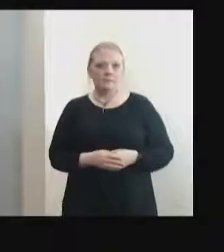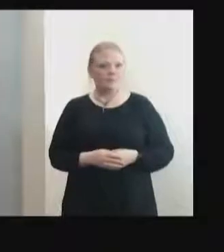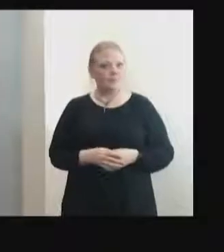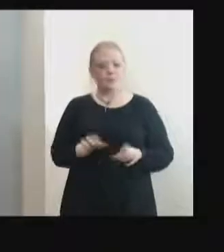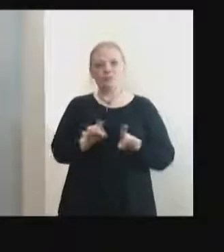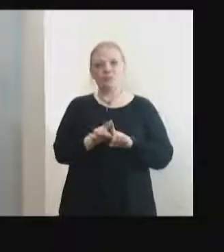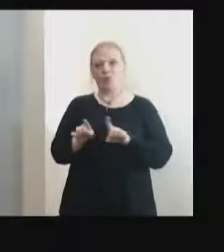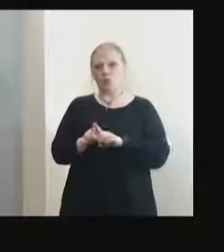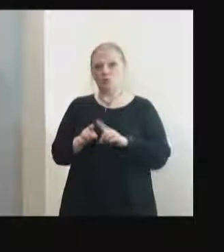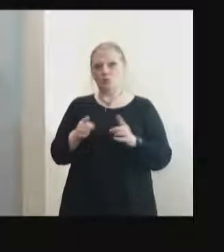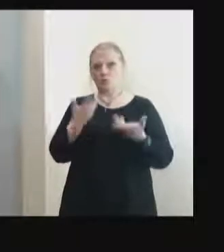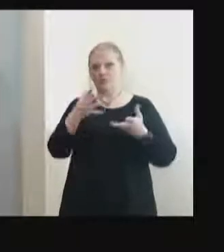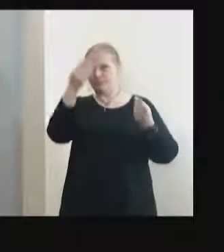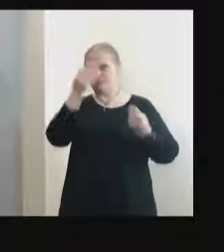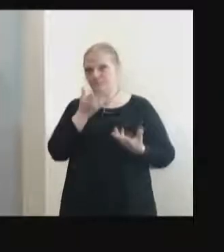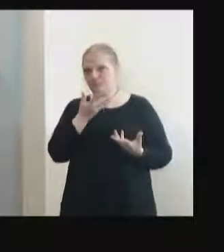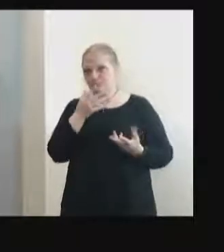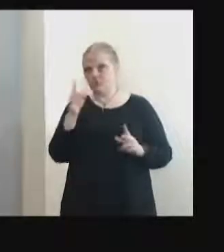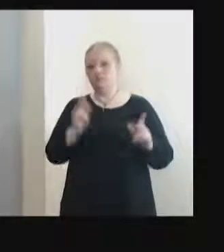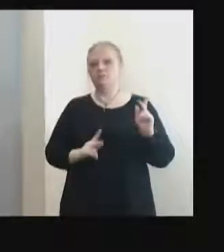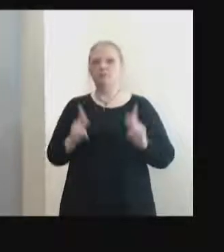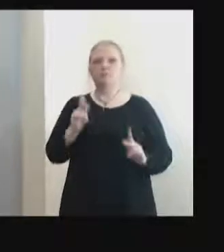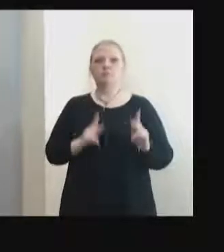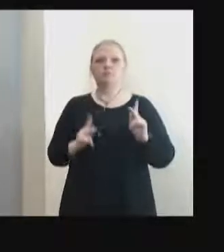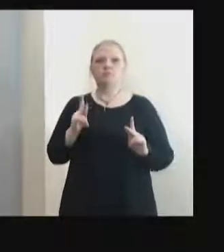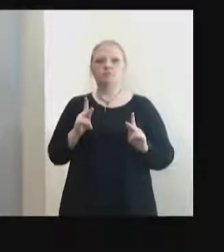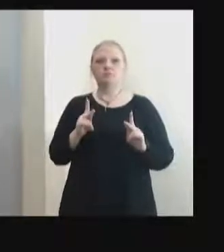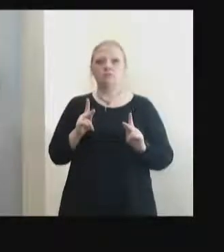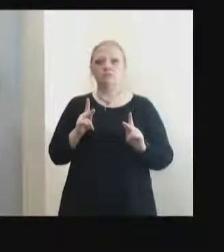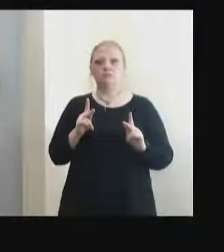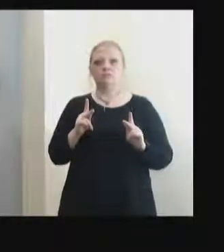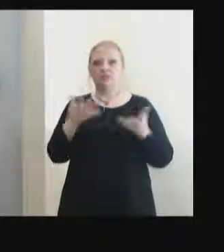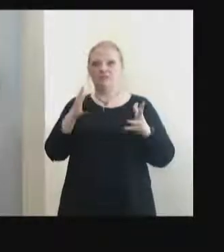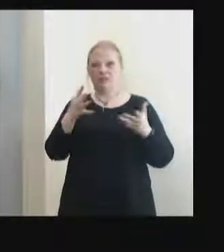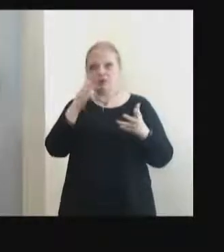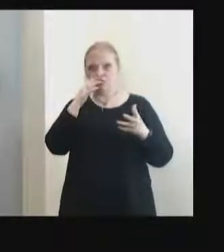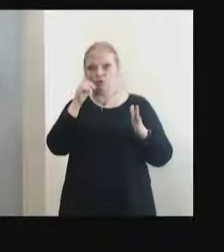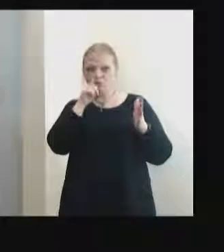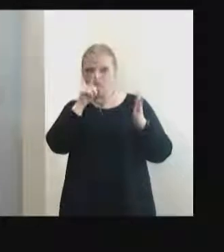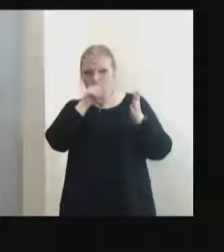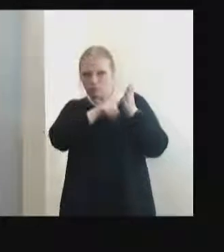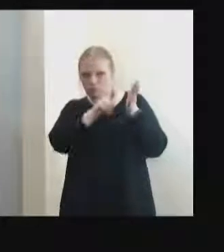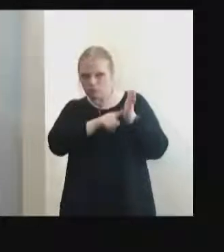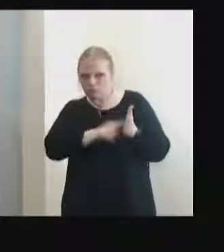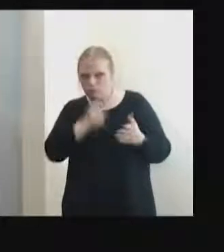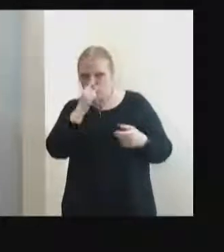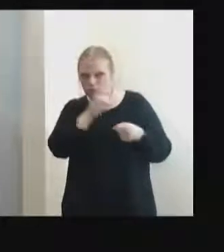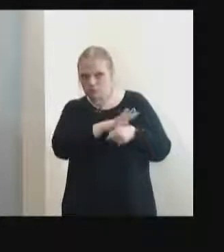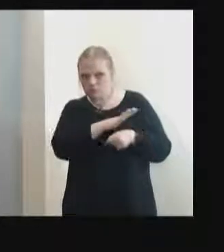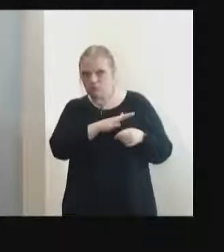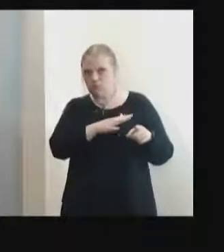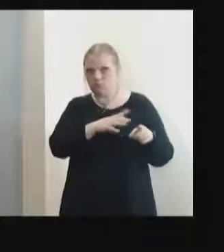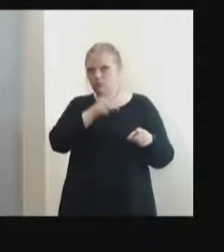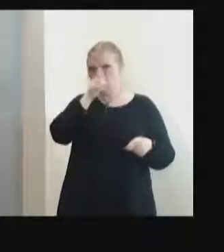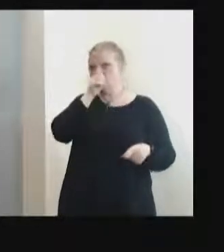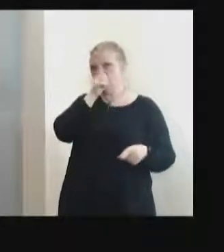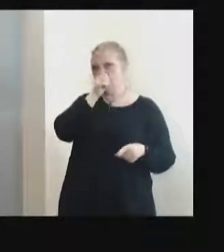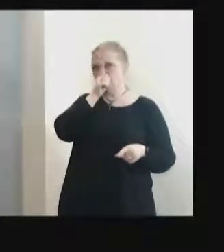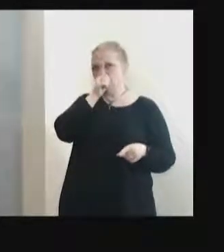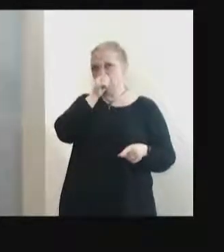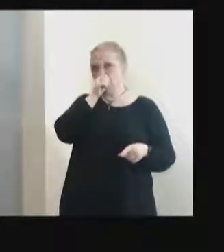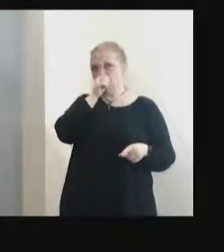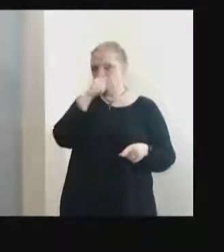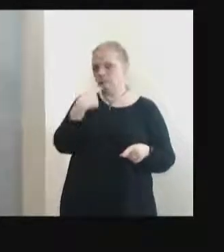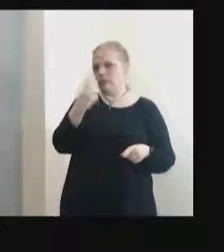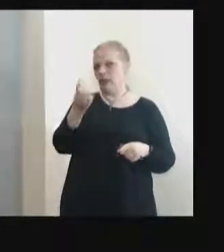we've been told that the people who are under investigation for a COVID-19 case haven't told the contact tracers, like everybody